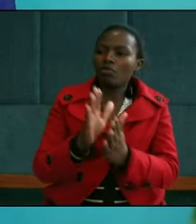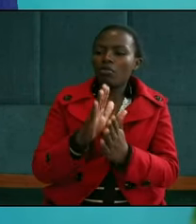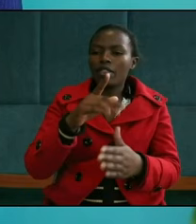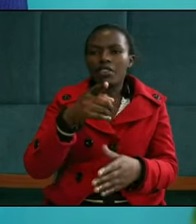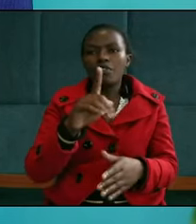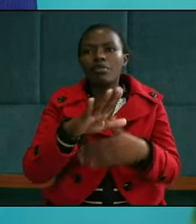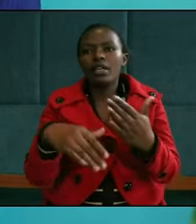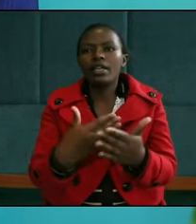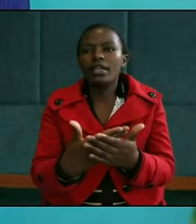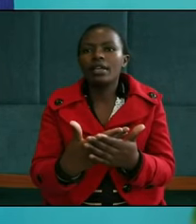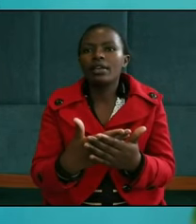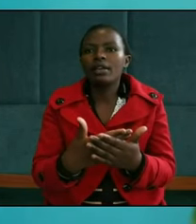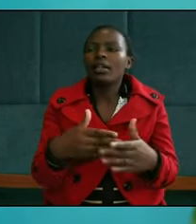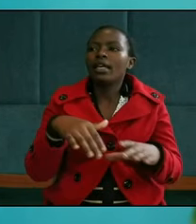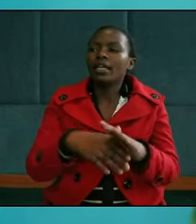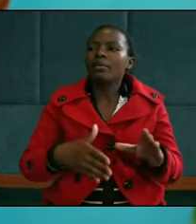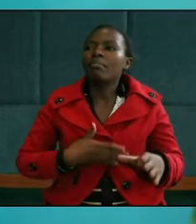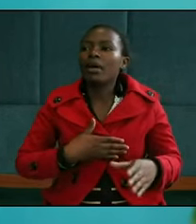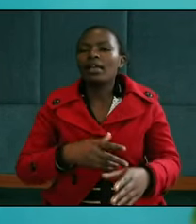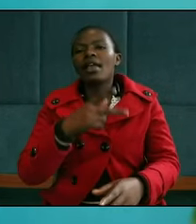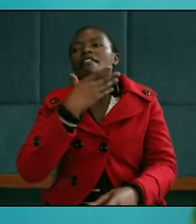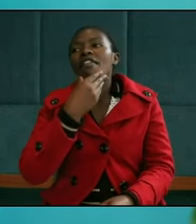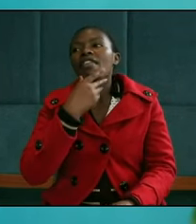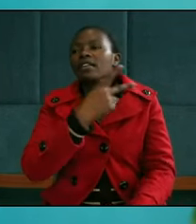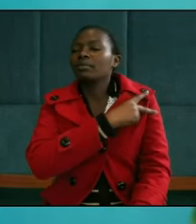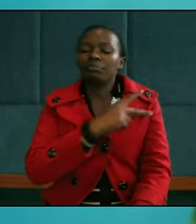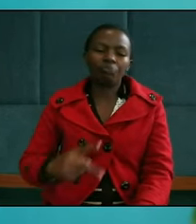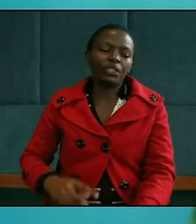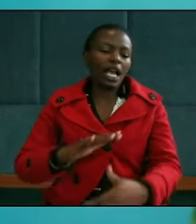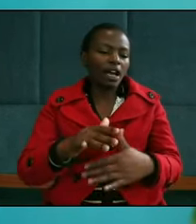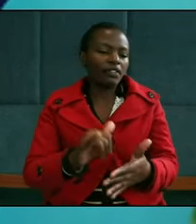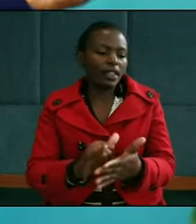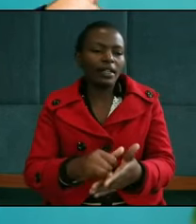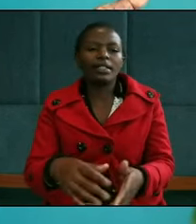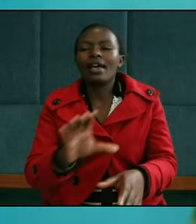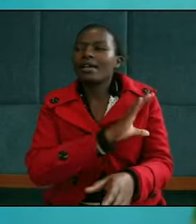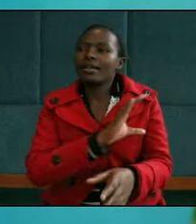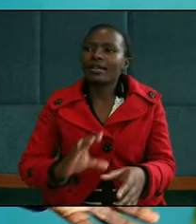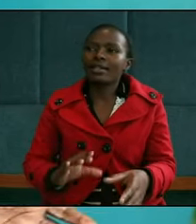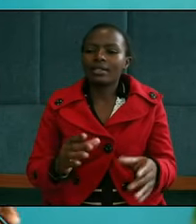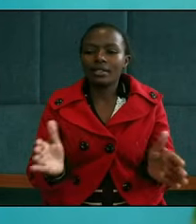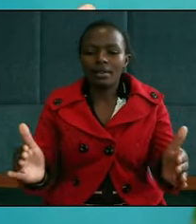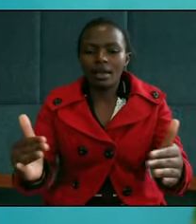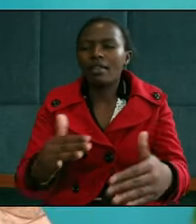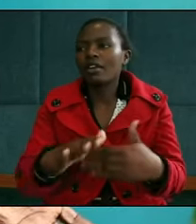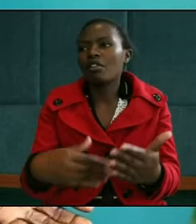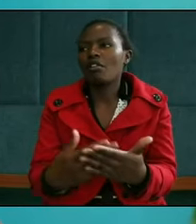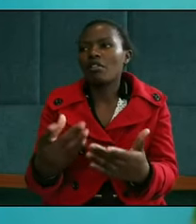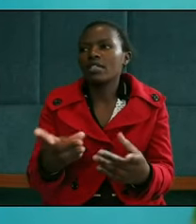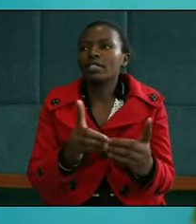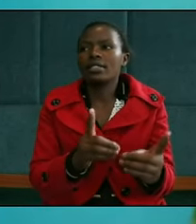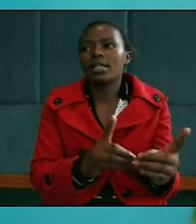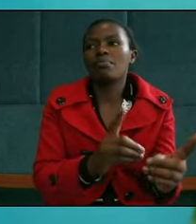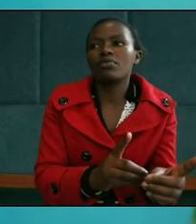his resurrection, Christ gathered his disciples, 11 of them now, because Judas had committed suicide and he had died.